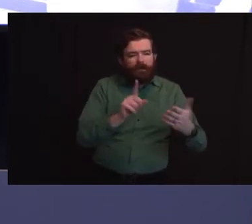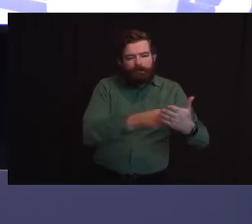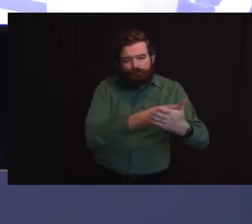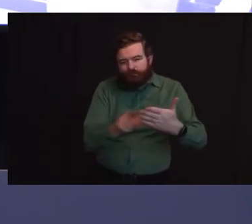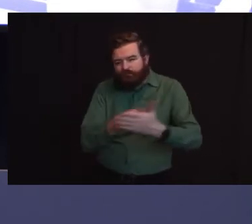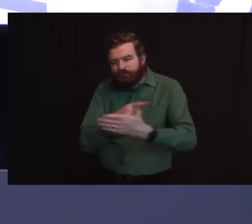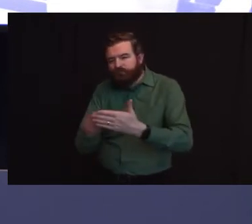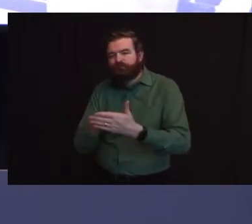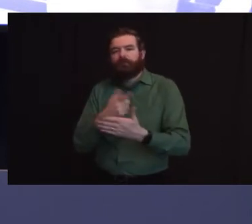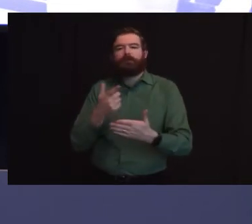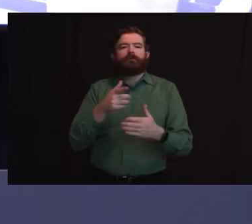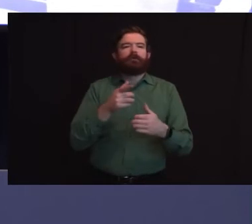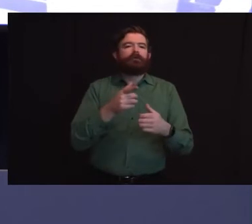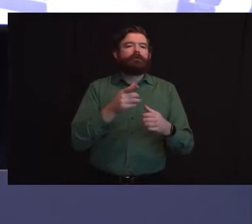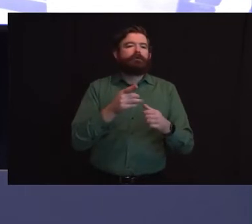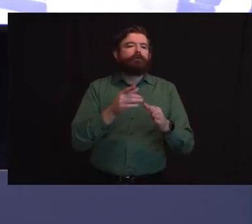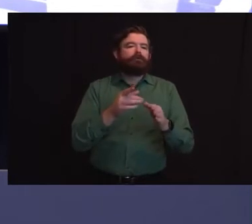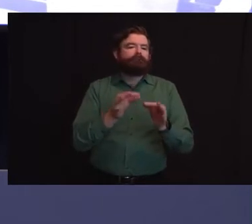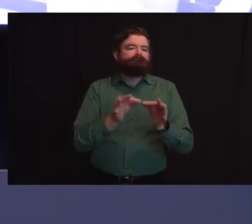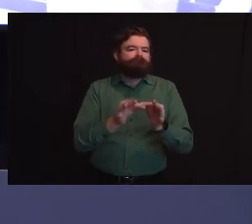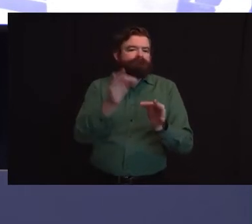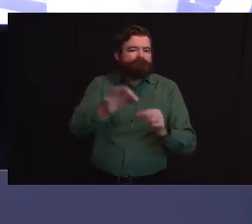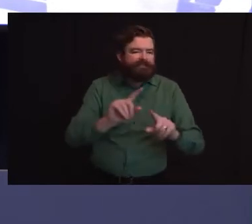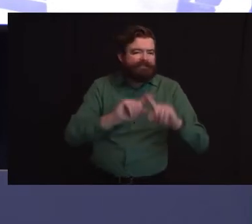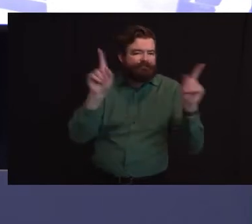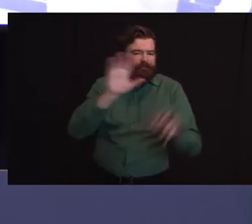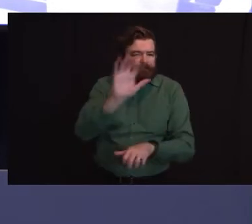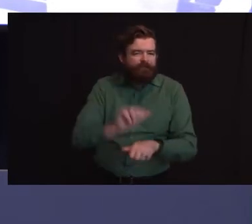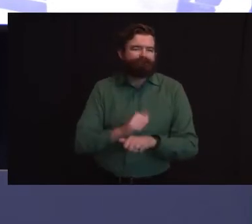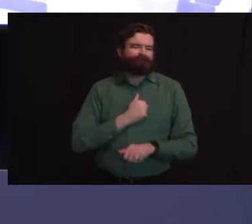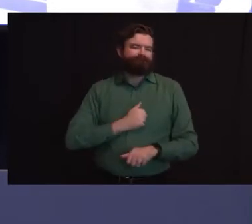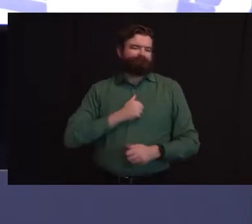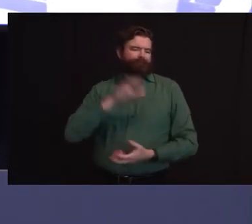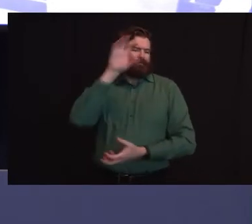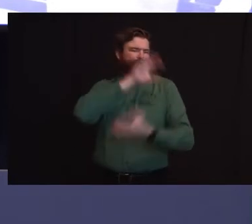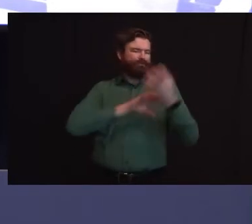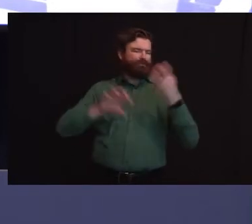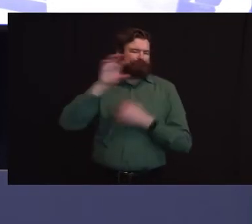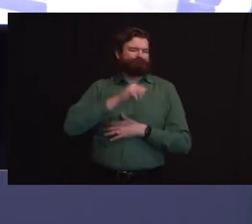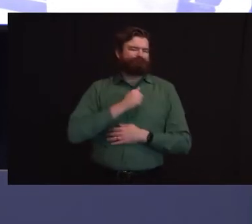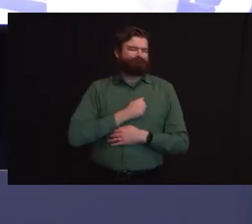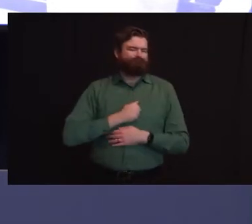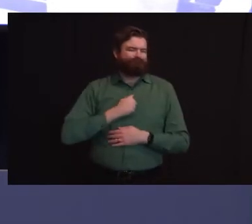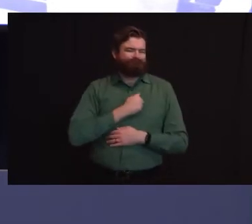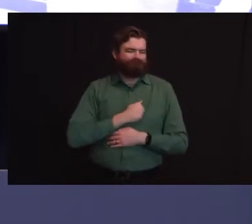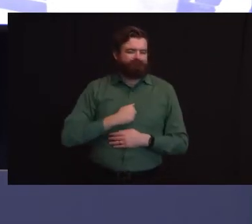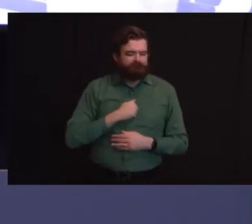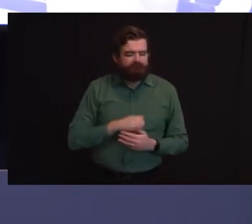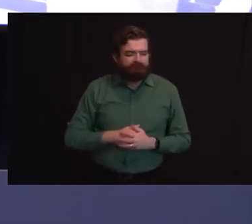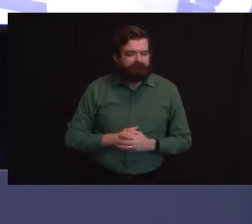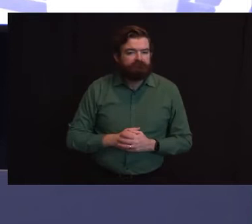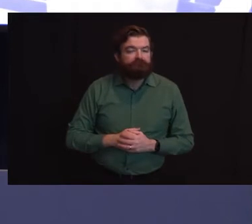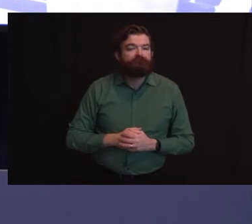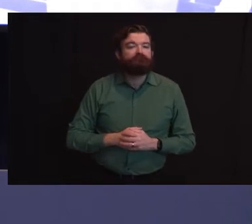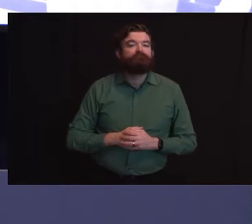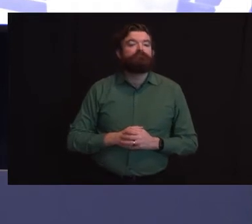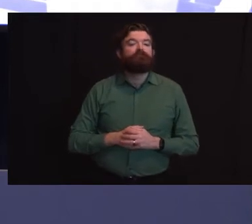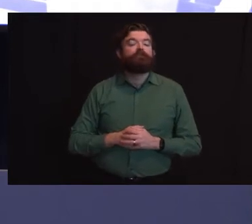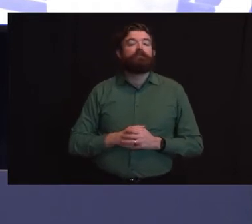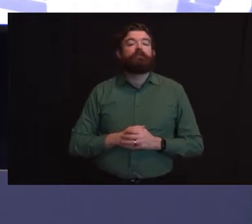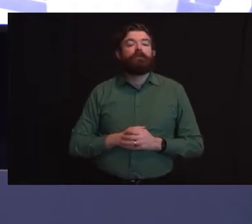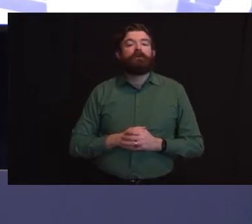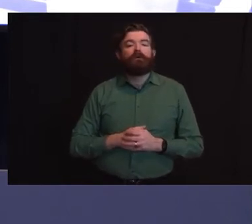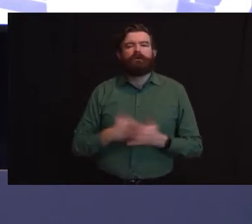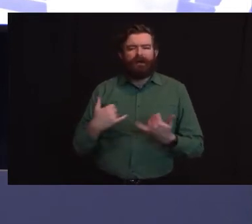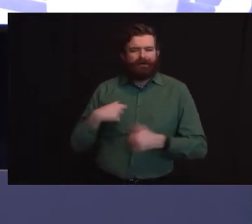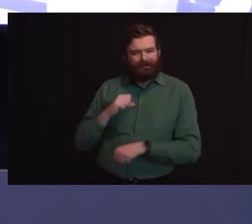time. We are sorry for the confusion this issue caused the impacted registrants. We are working with our vendor to ensure that this does not